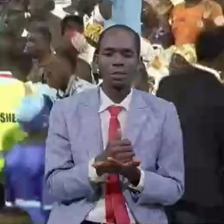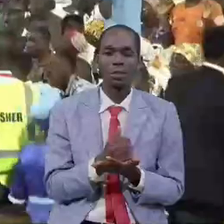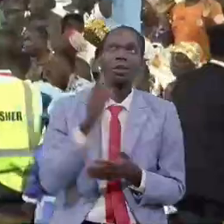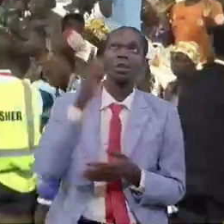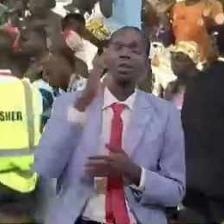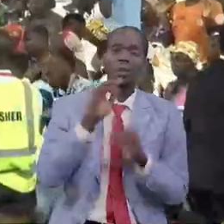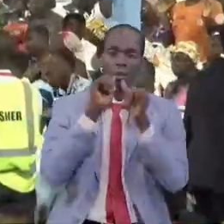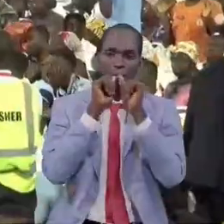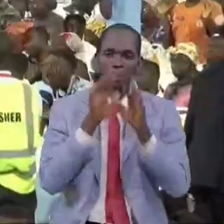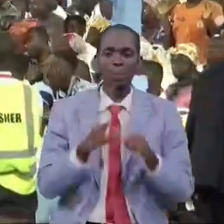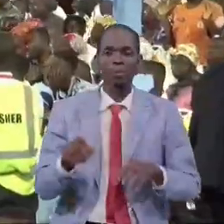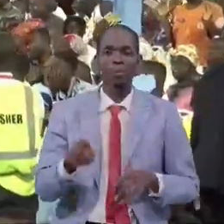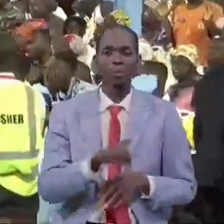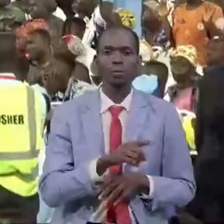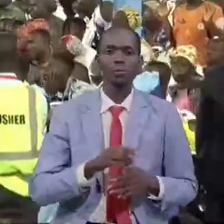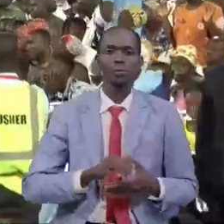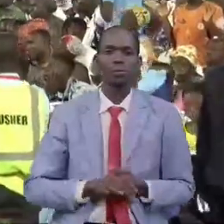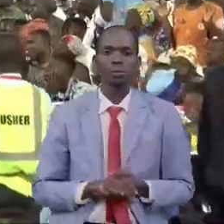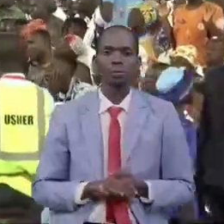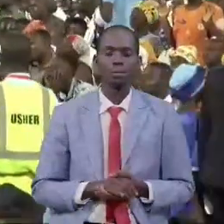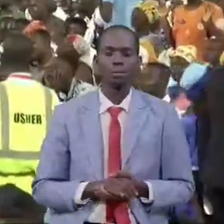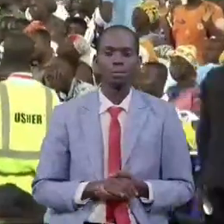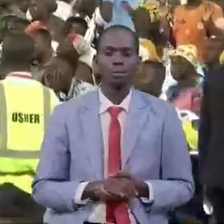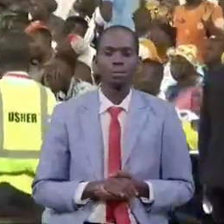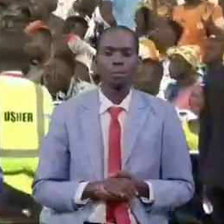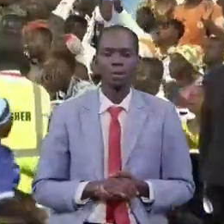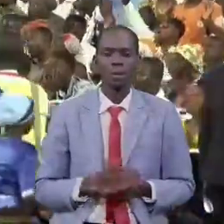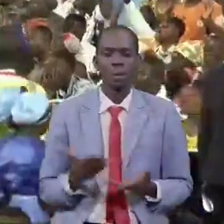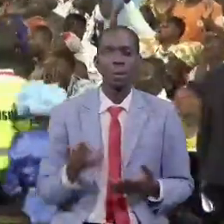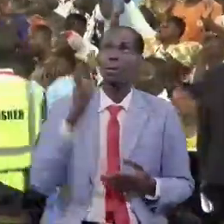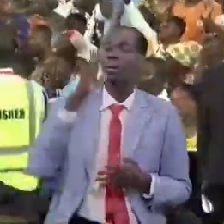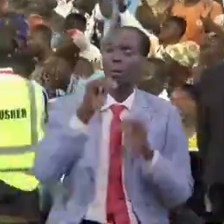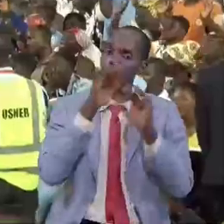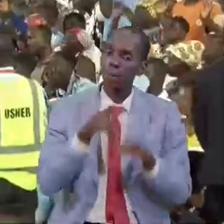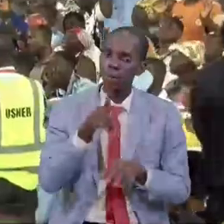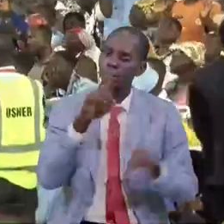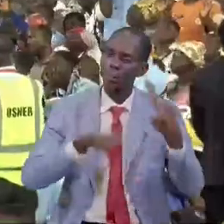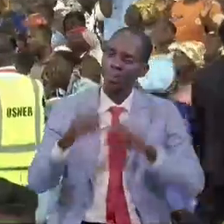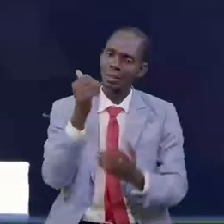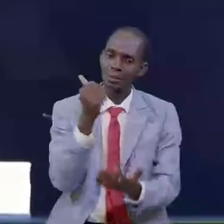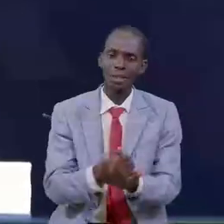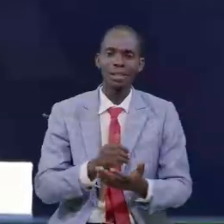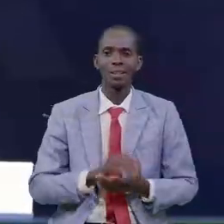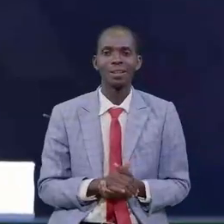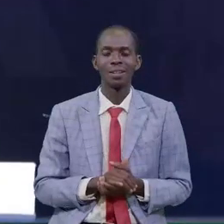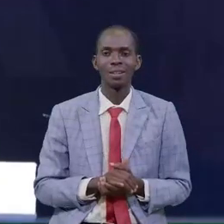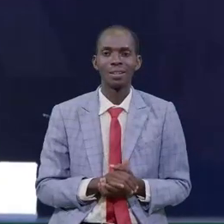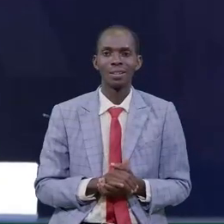Seigneur vous bénisse. You didn't say amen to that. Vous n'avez pas dit amen. Our pastor